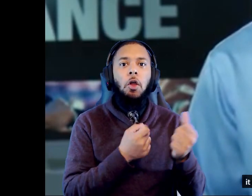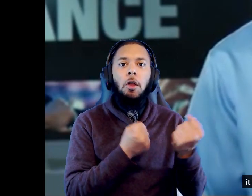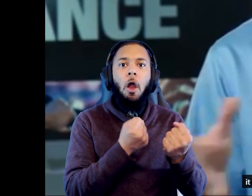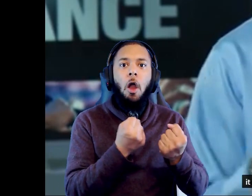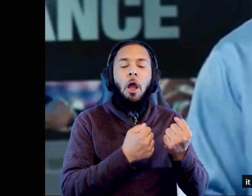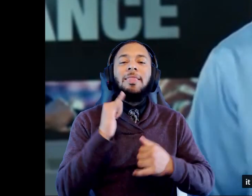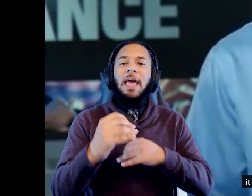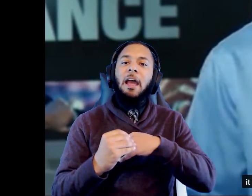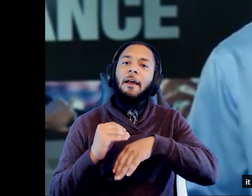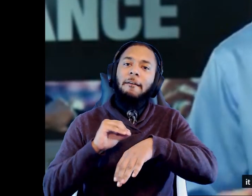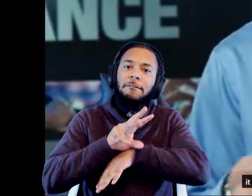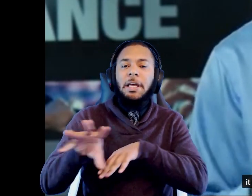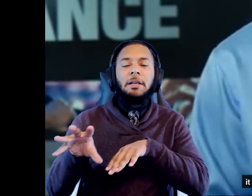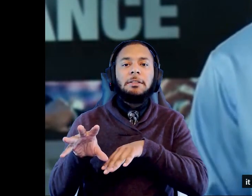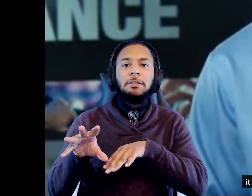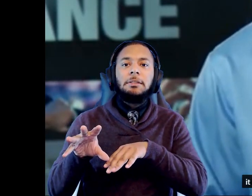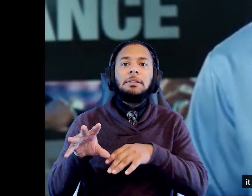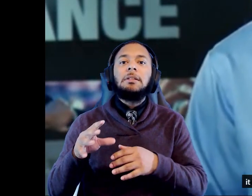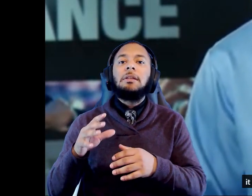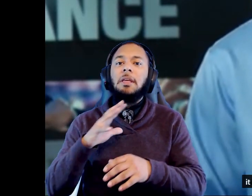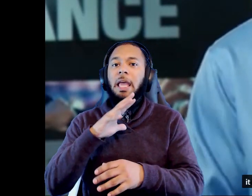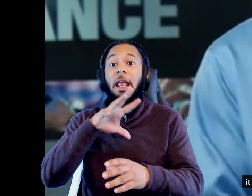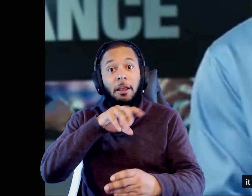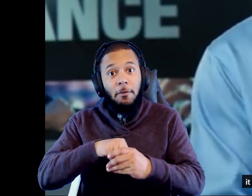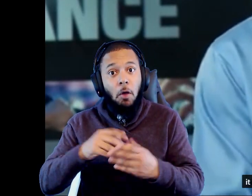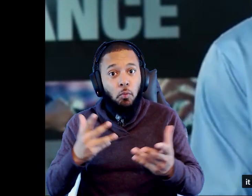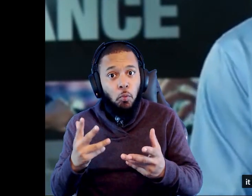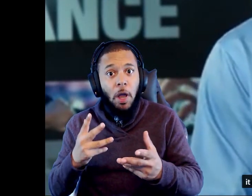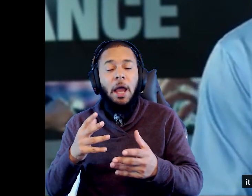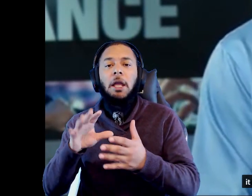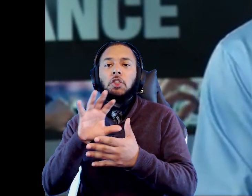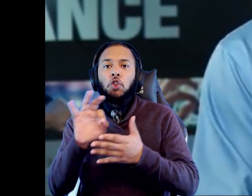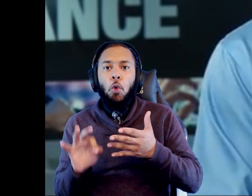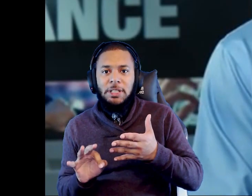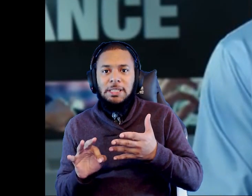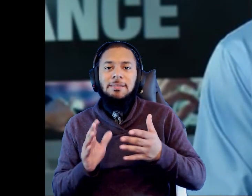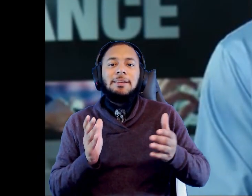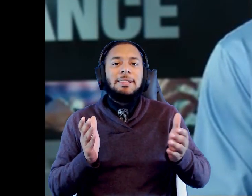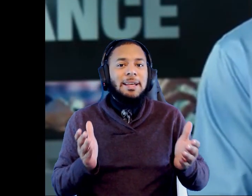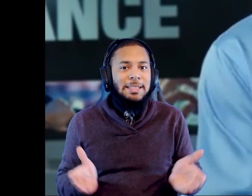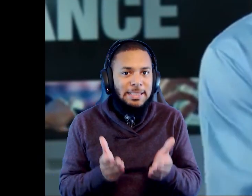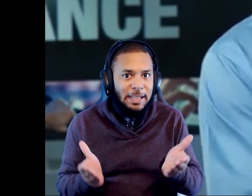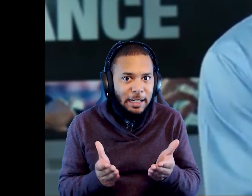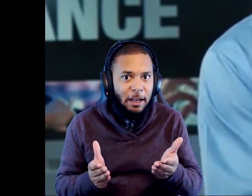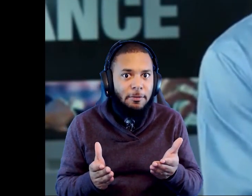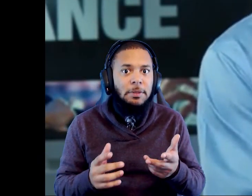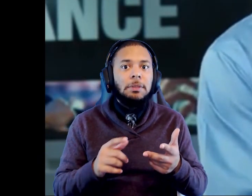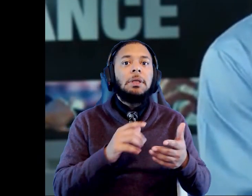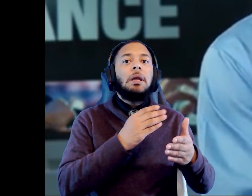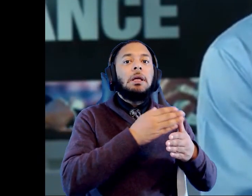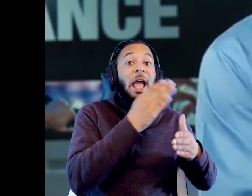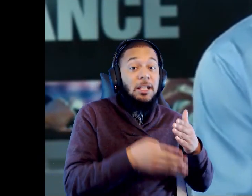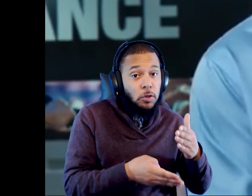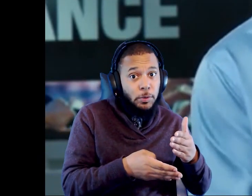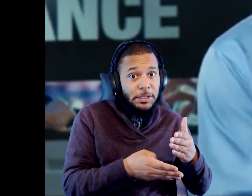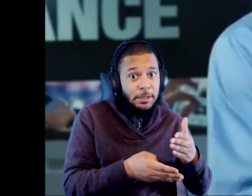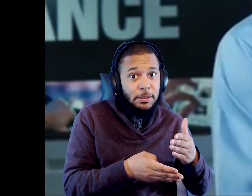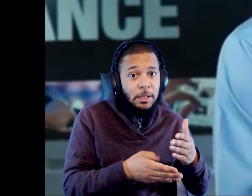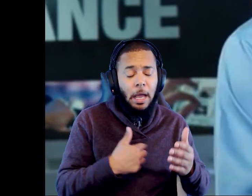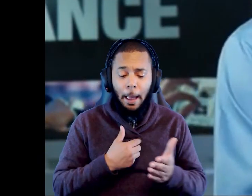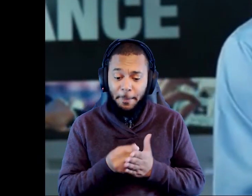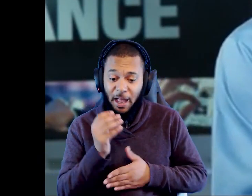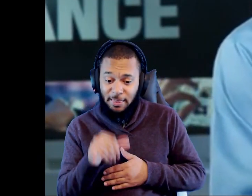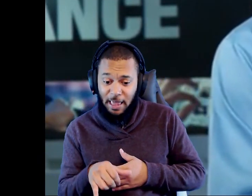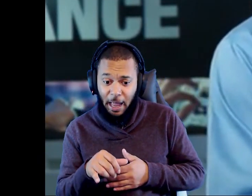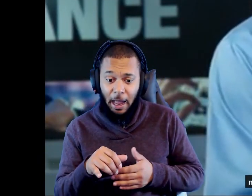car. But all of it involves choice and involves incentives, what's making you do it, consequences. I buy this, what does